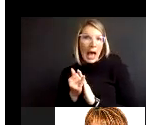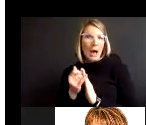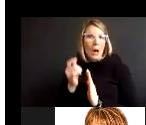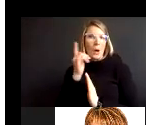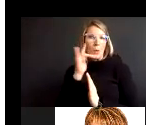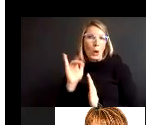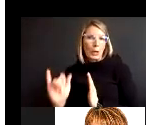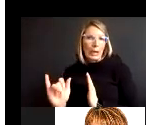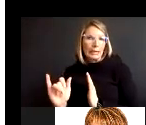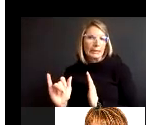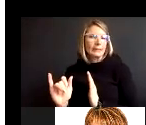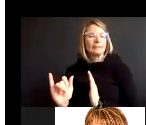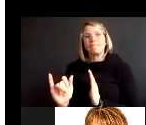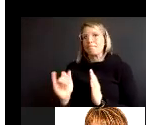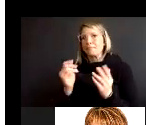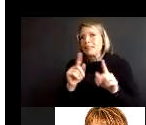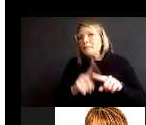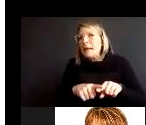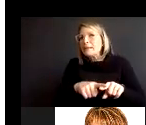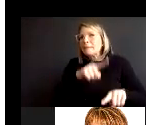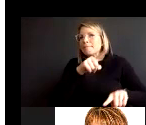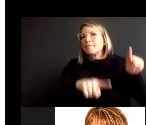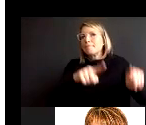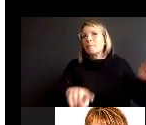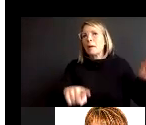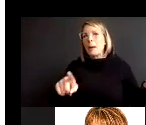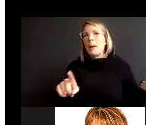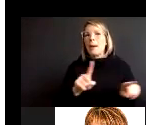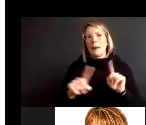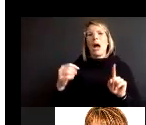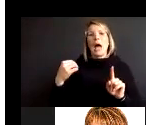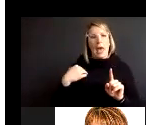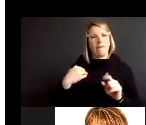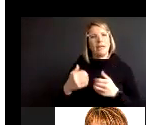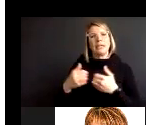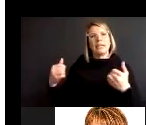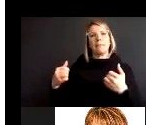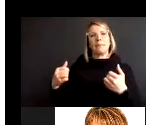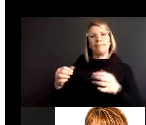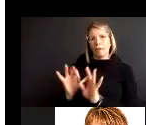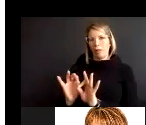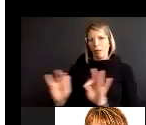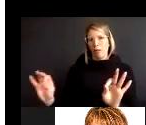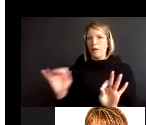there if the risk is high and folks need to act to protect someone from harm.